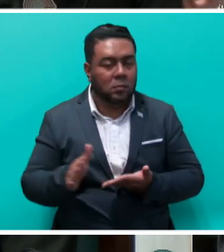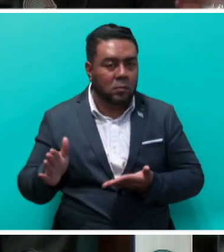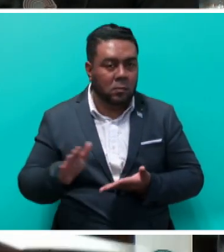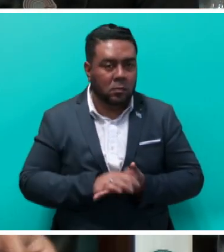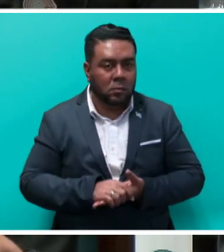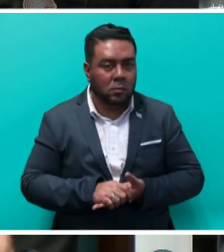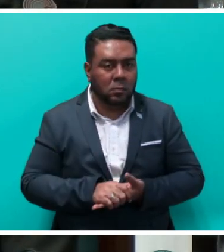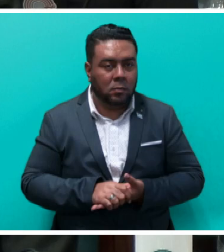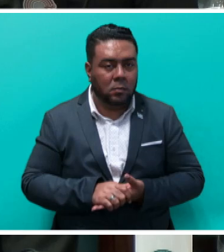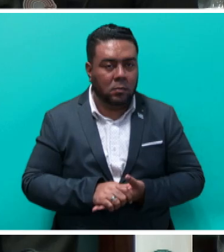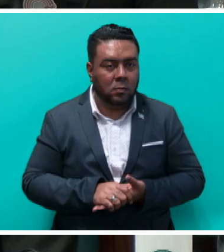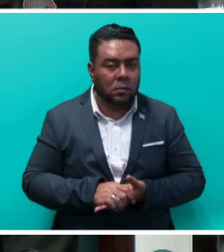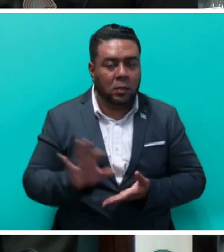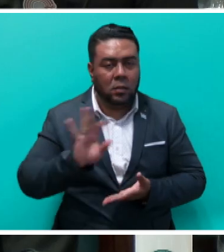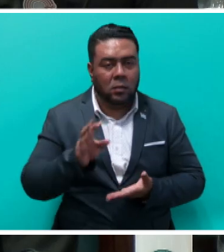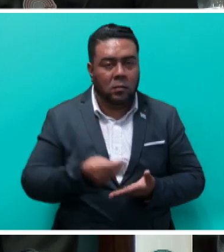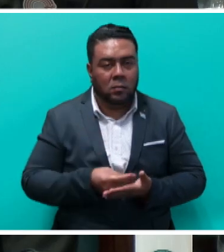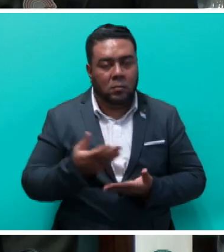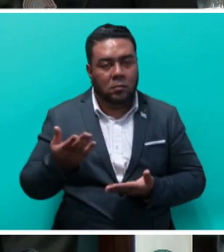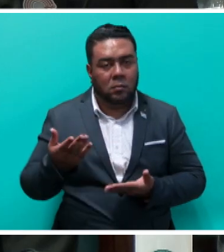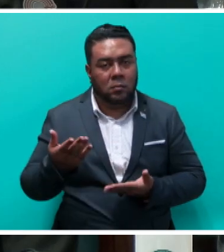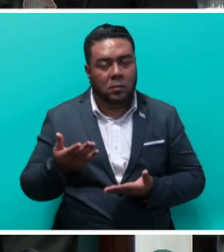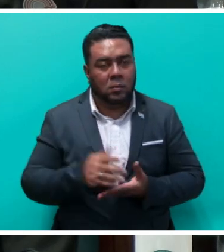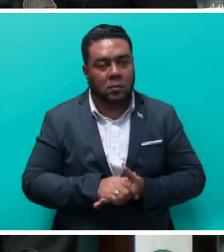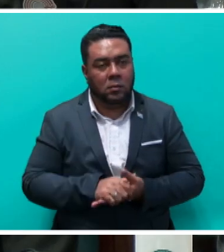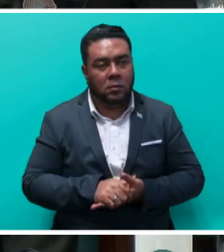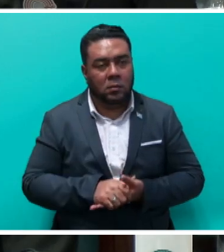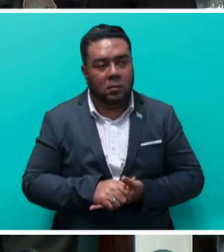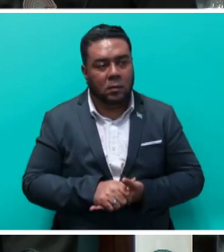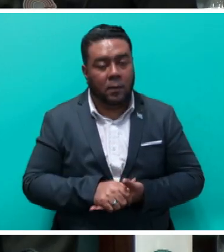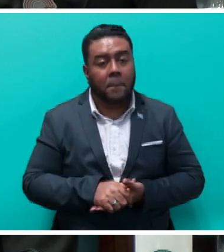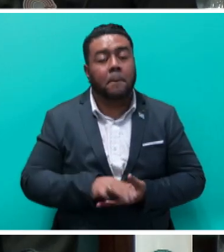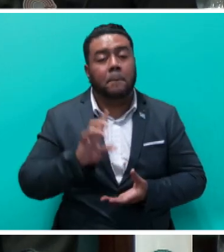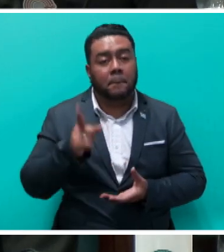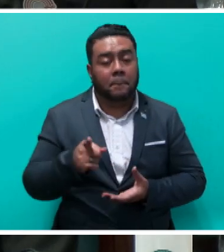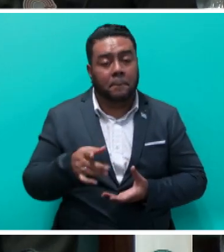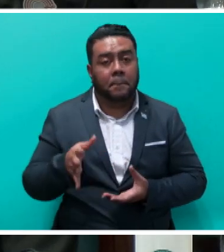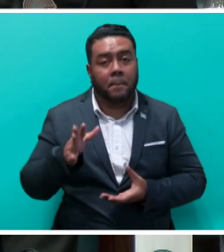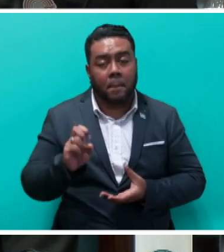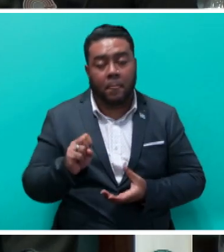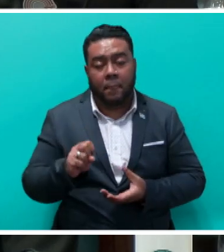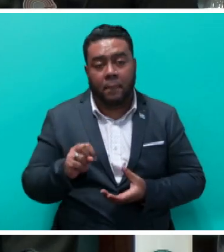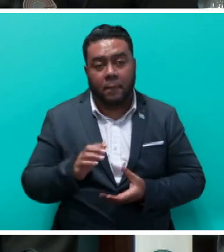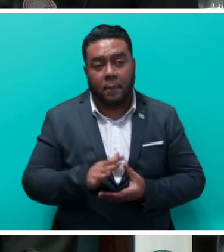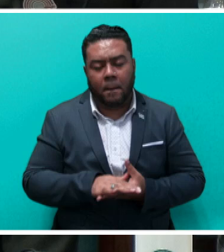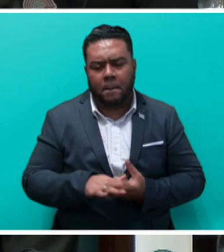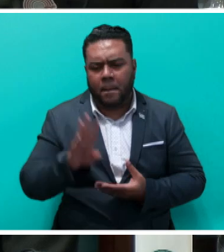a whole of government, as was the impression created. In fact, the overall net deficit is